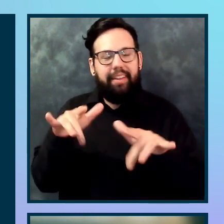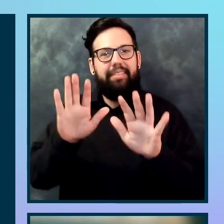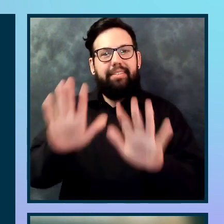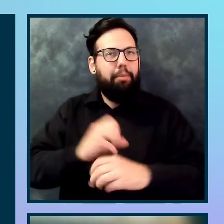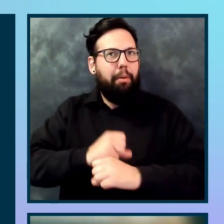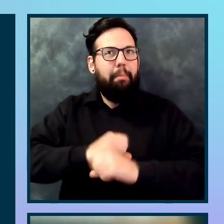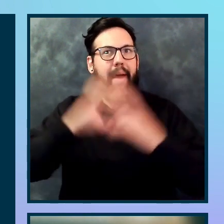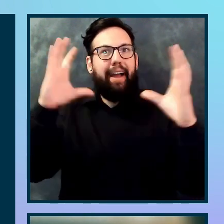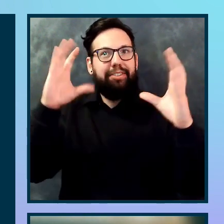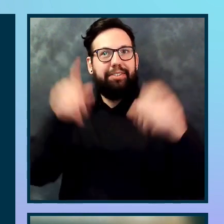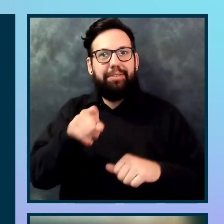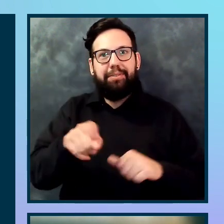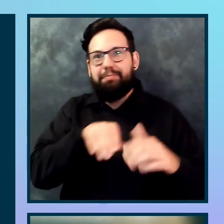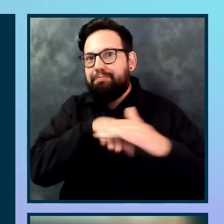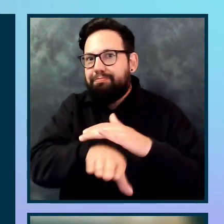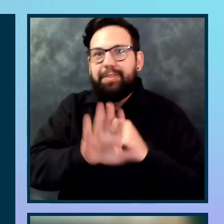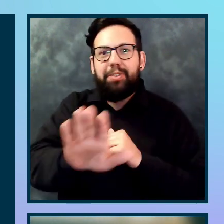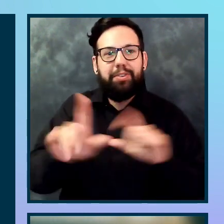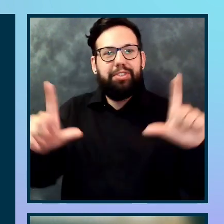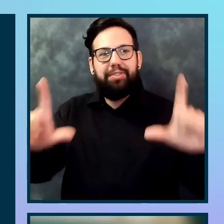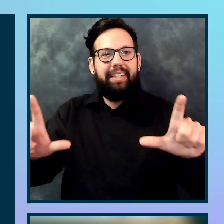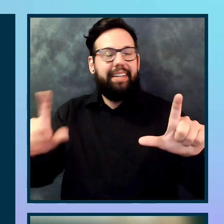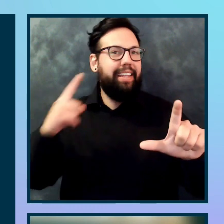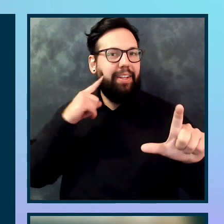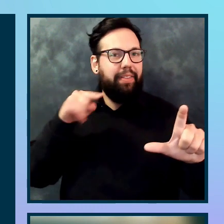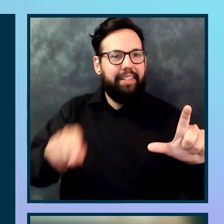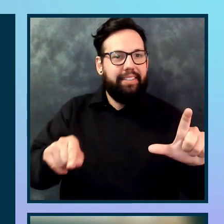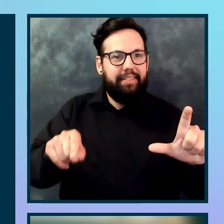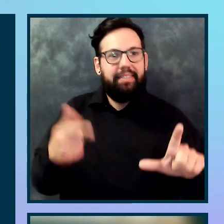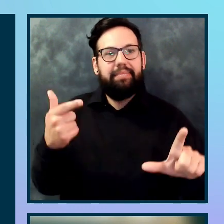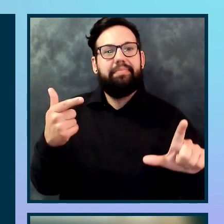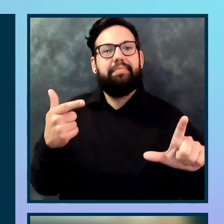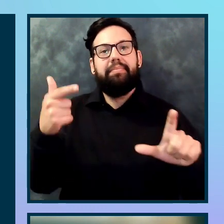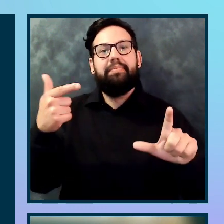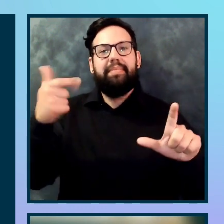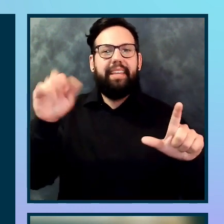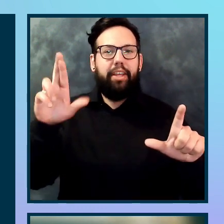and then you just hear this. Gear shade, fill, button.